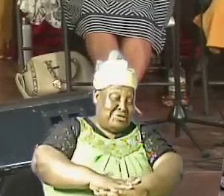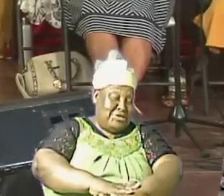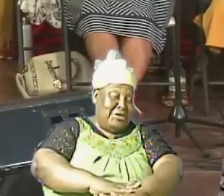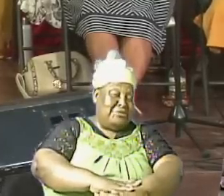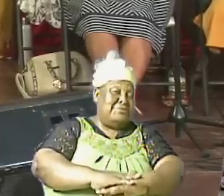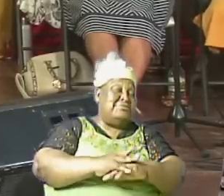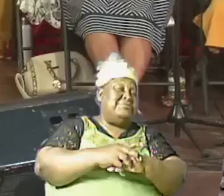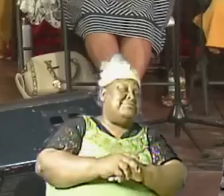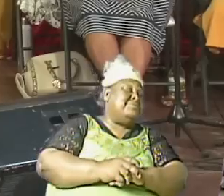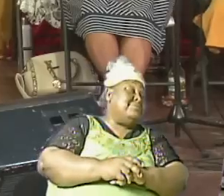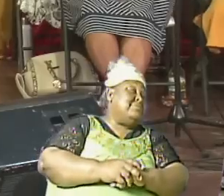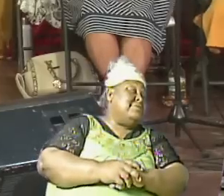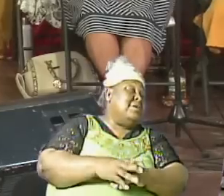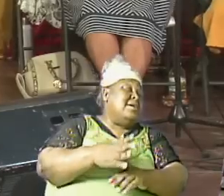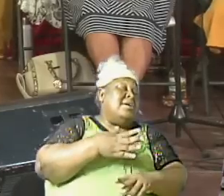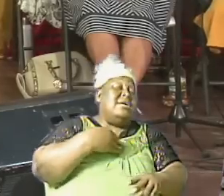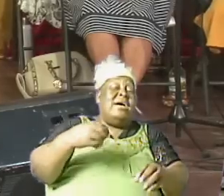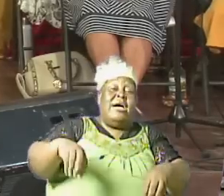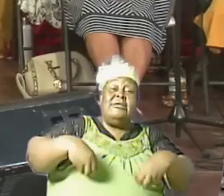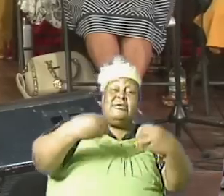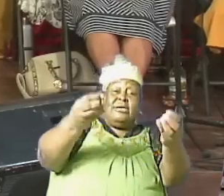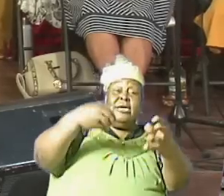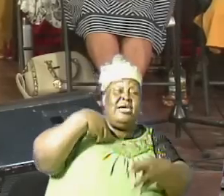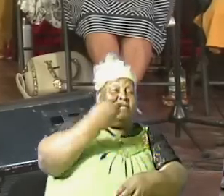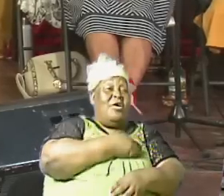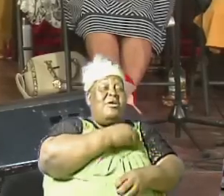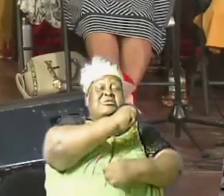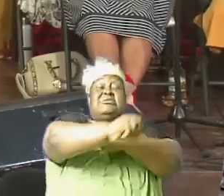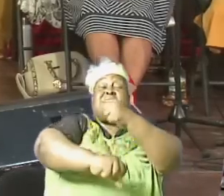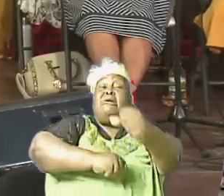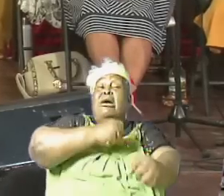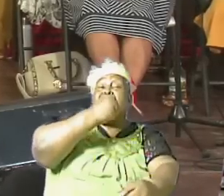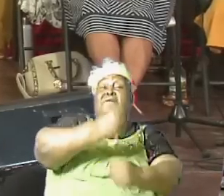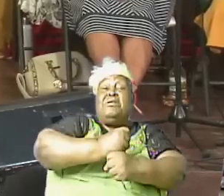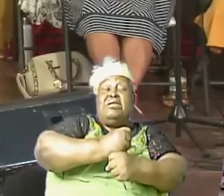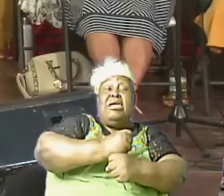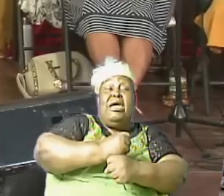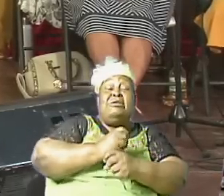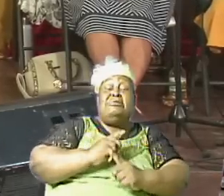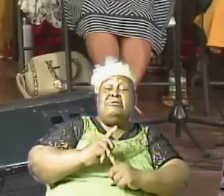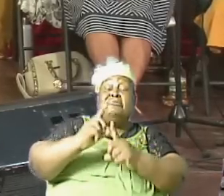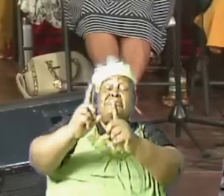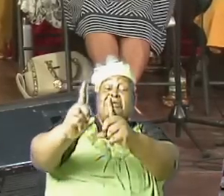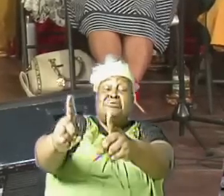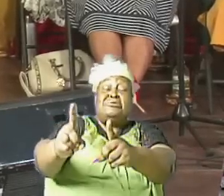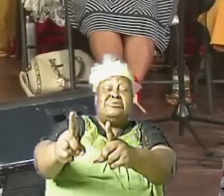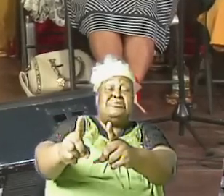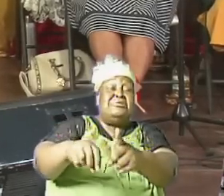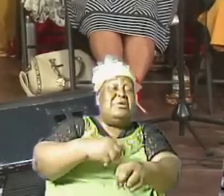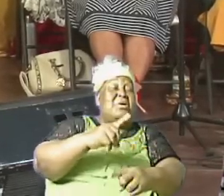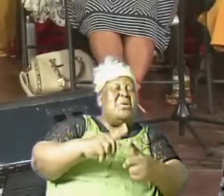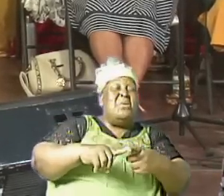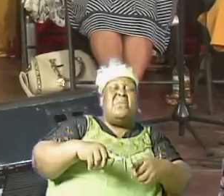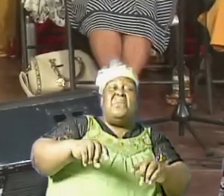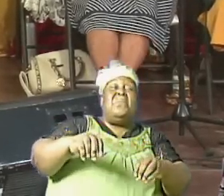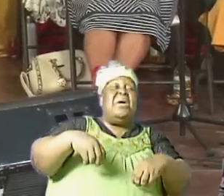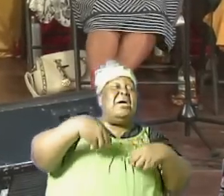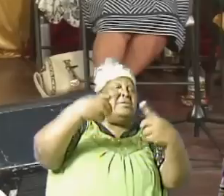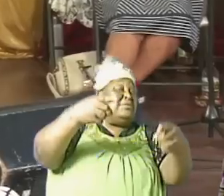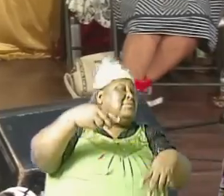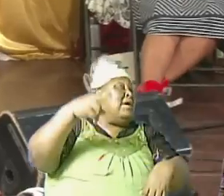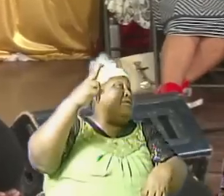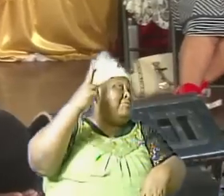satisfaction, hallelujah, and it will give us confident direction. When we